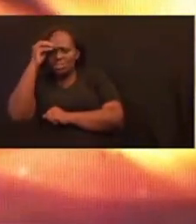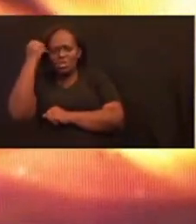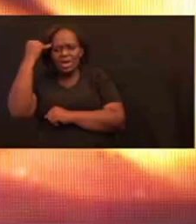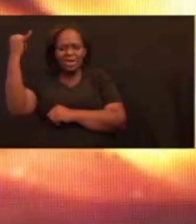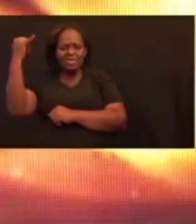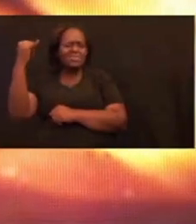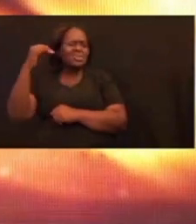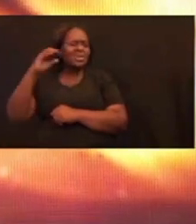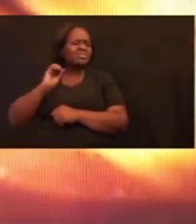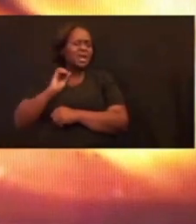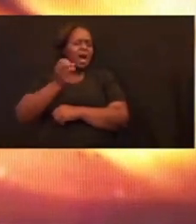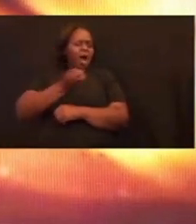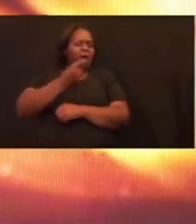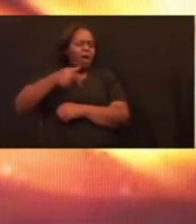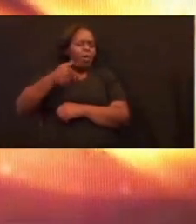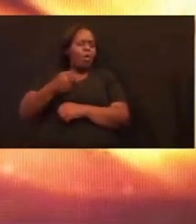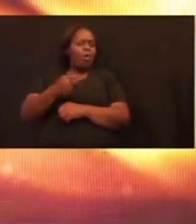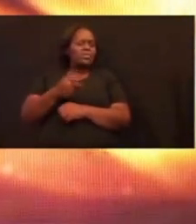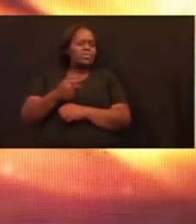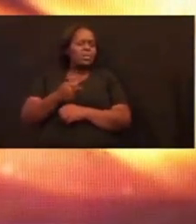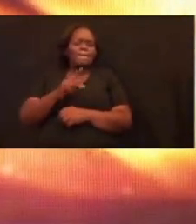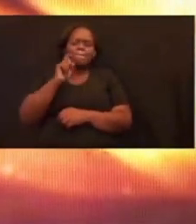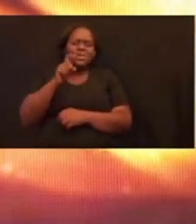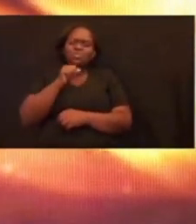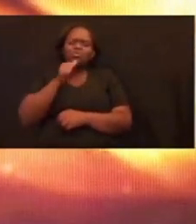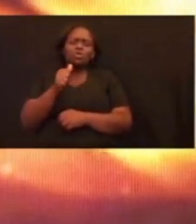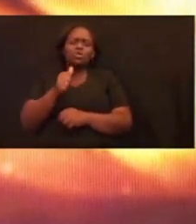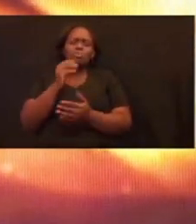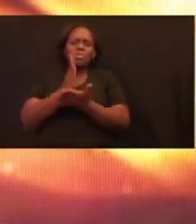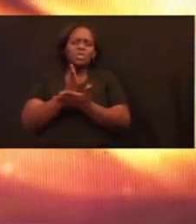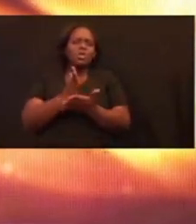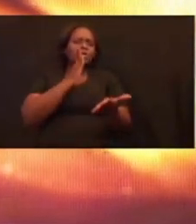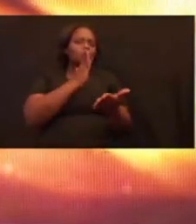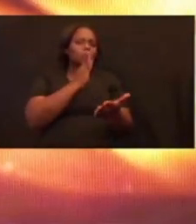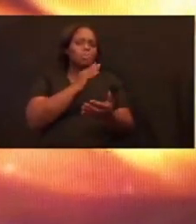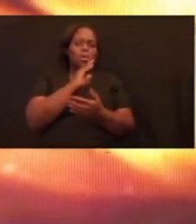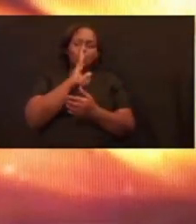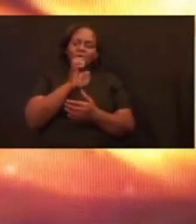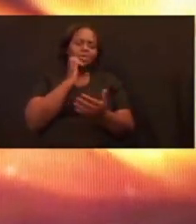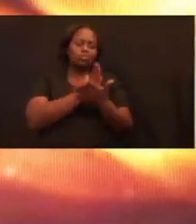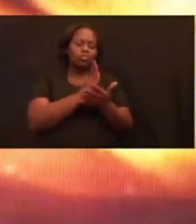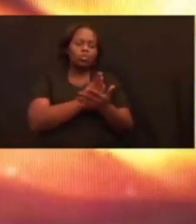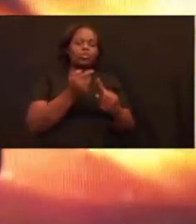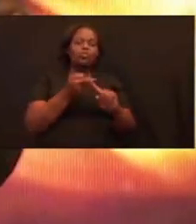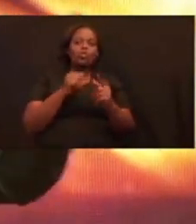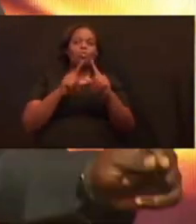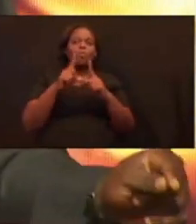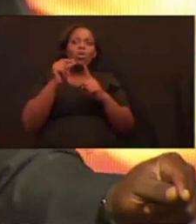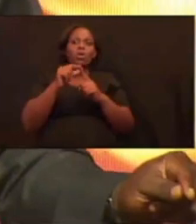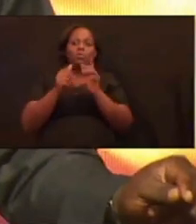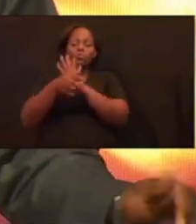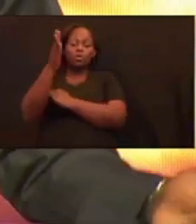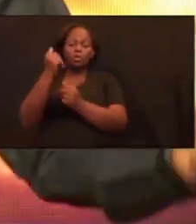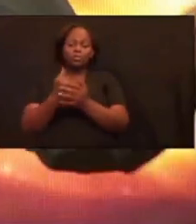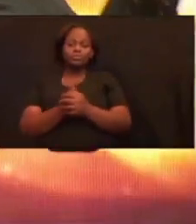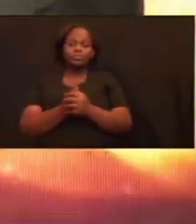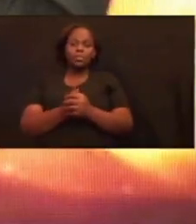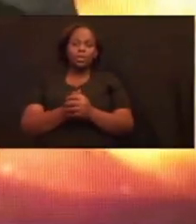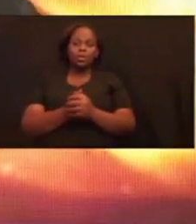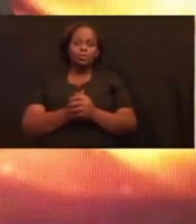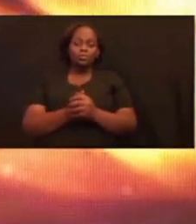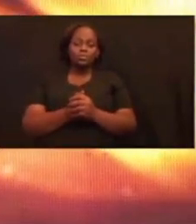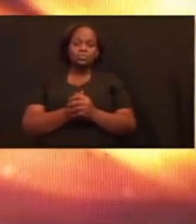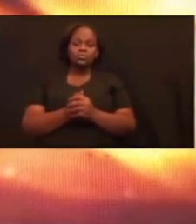with God, there are times where God gives us customized trainings based on our peculiar personalities or his